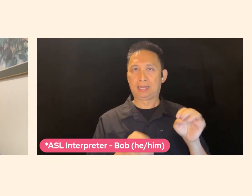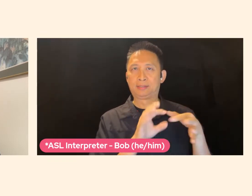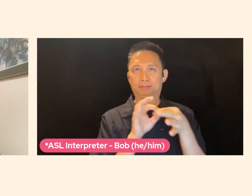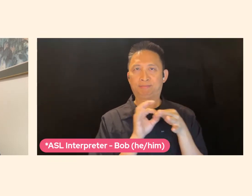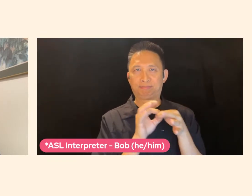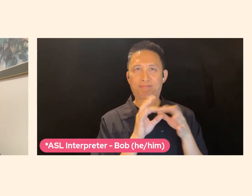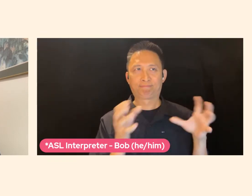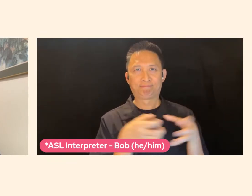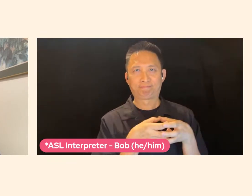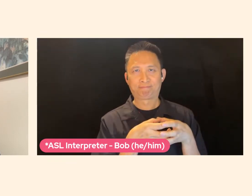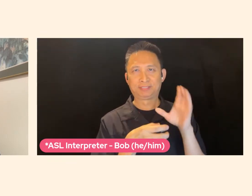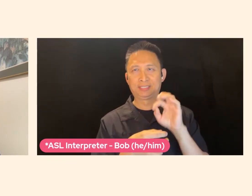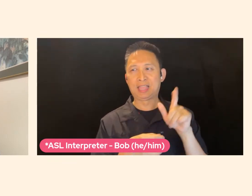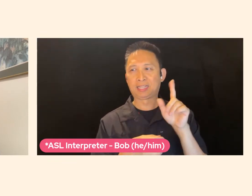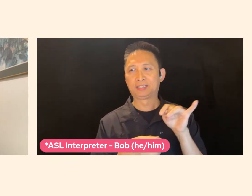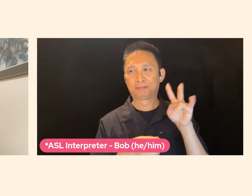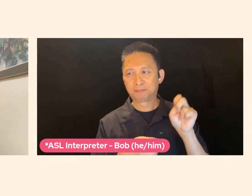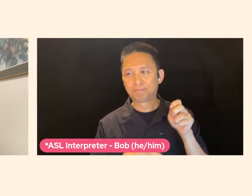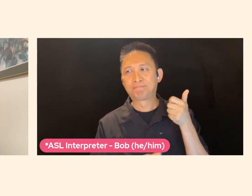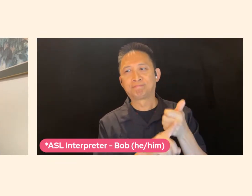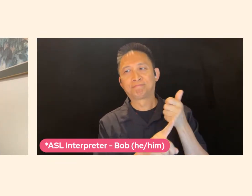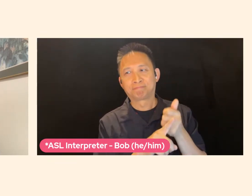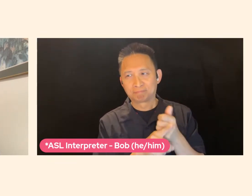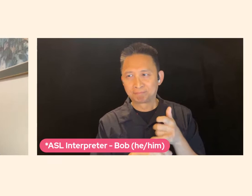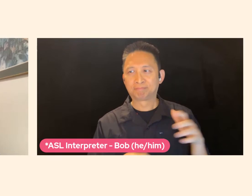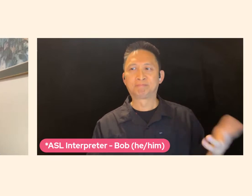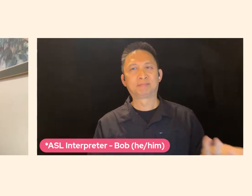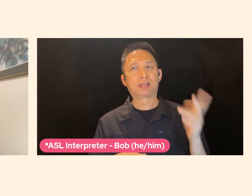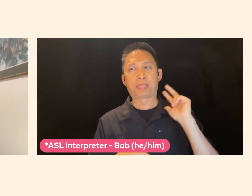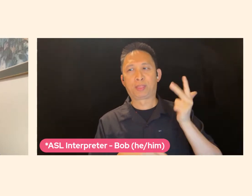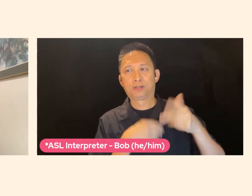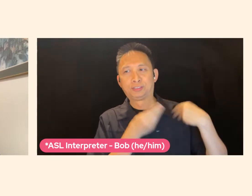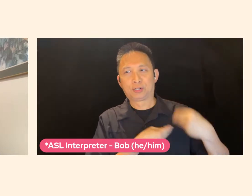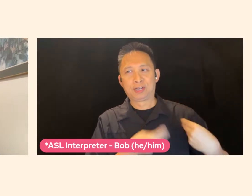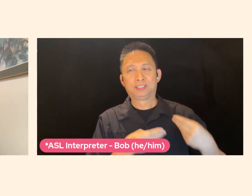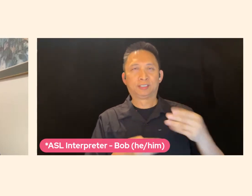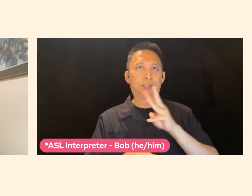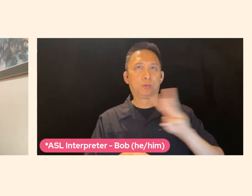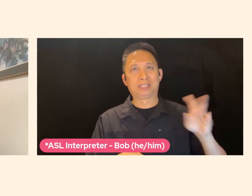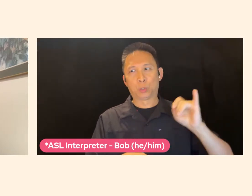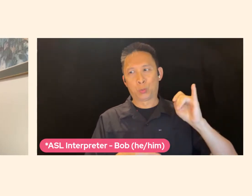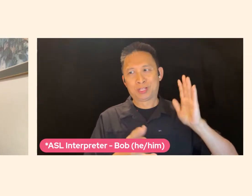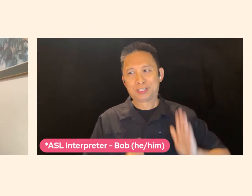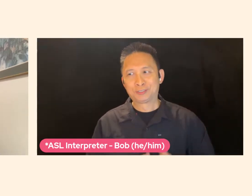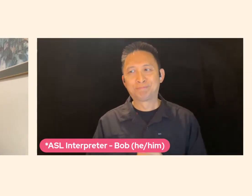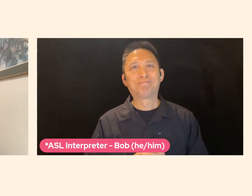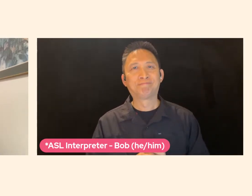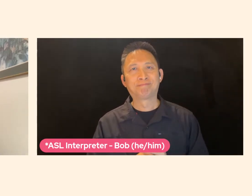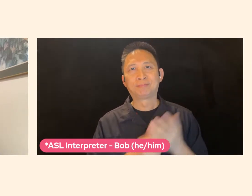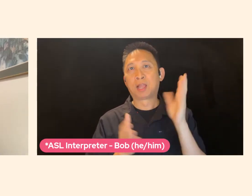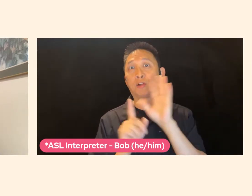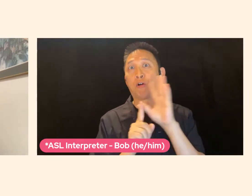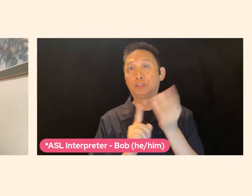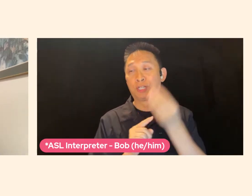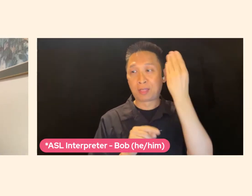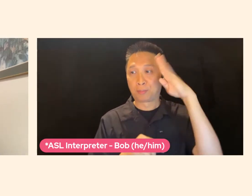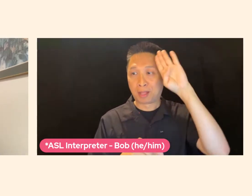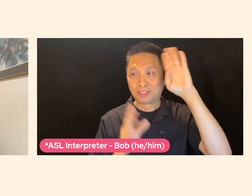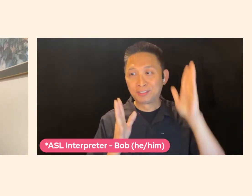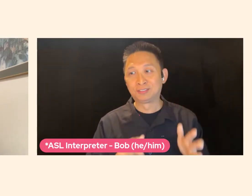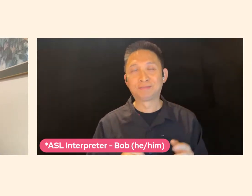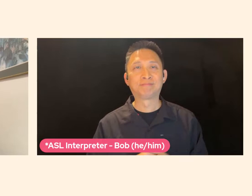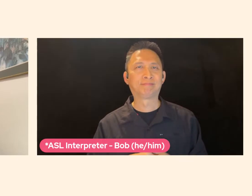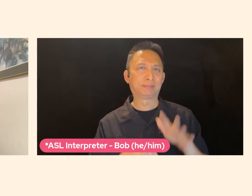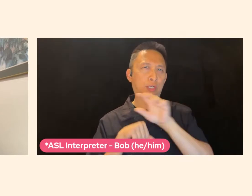anthropologist, and grassroots organizer. Noni's roots in Oakland run deep, and multifaceted background in academia